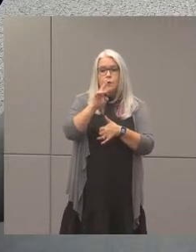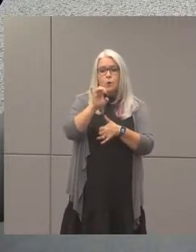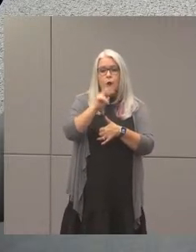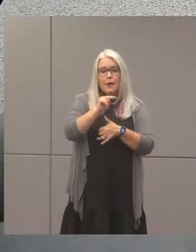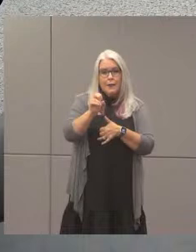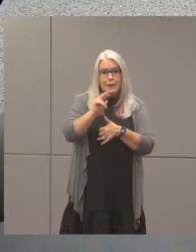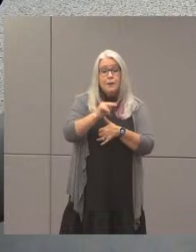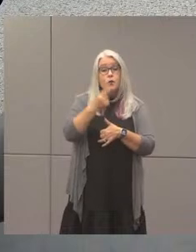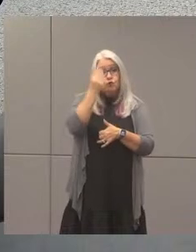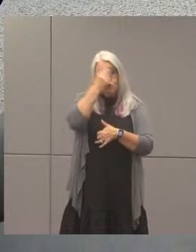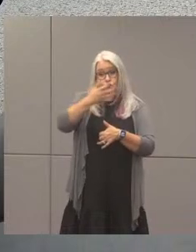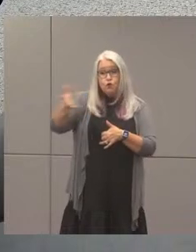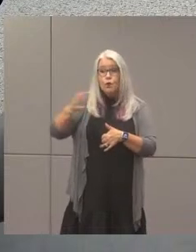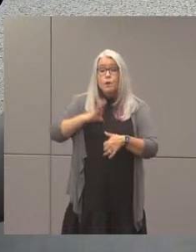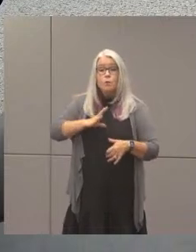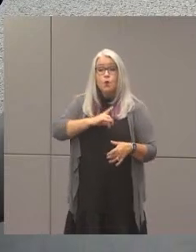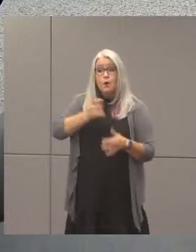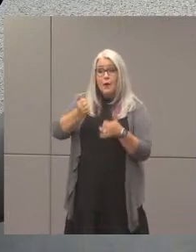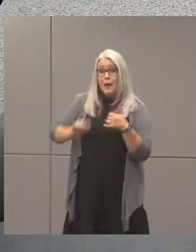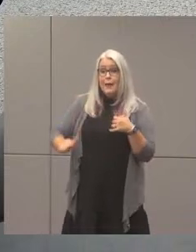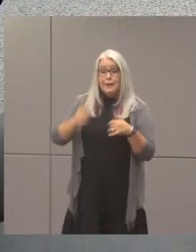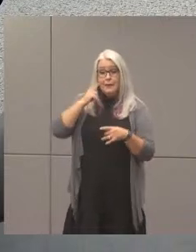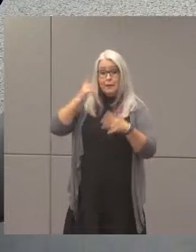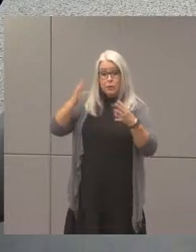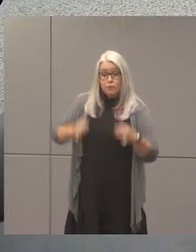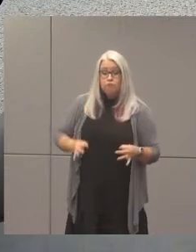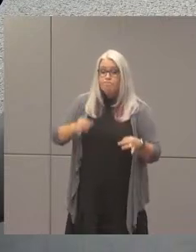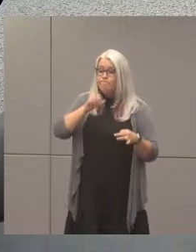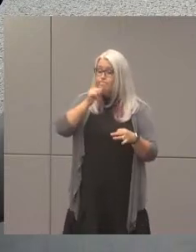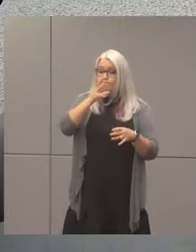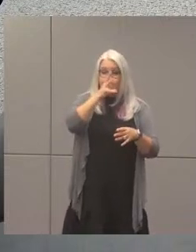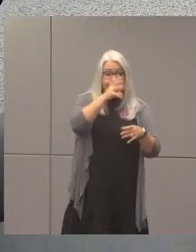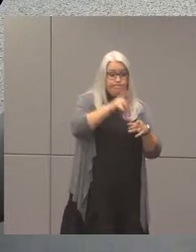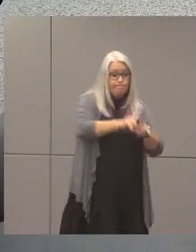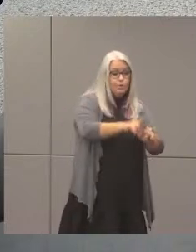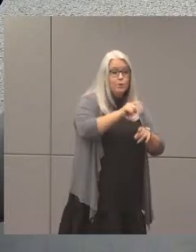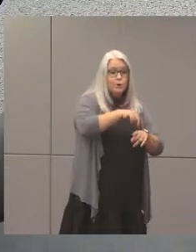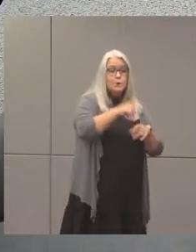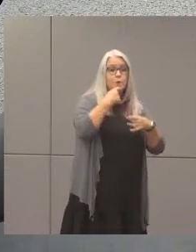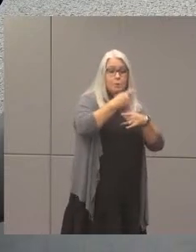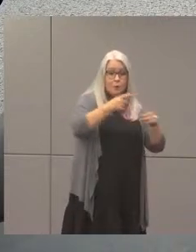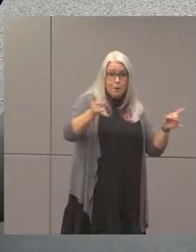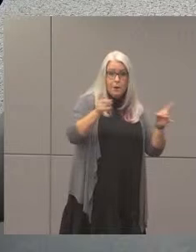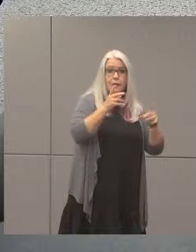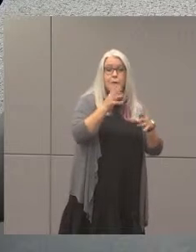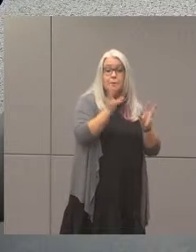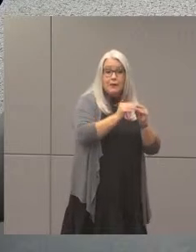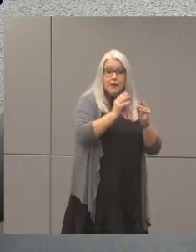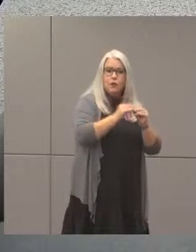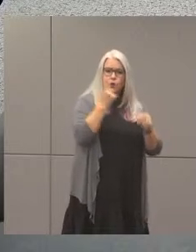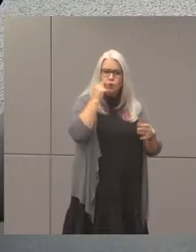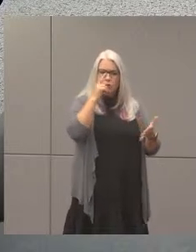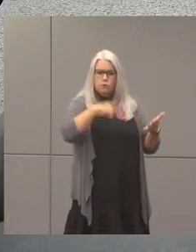board that any decisions made outside of a public meeting could be seen as a violation of the act.